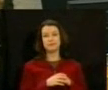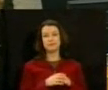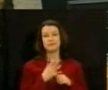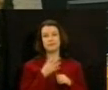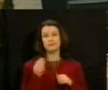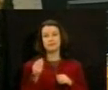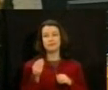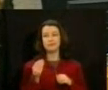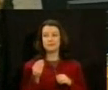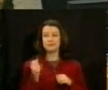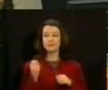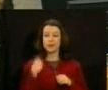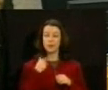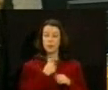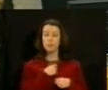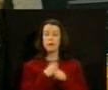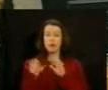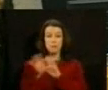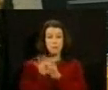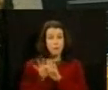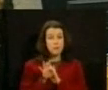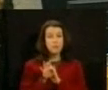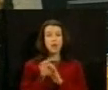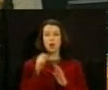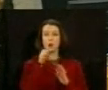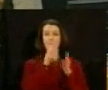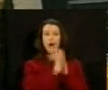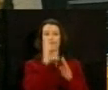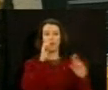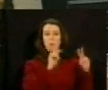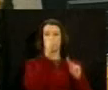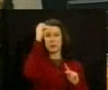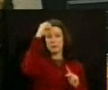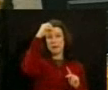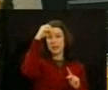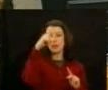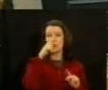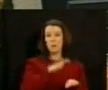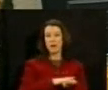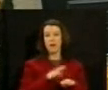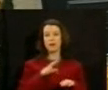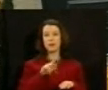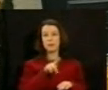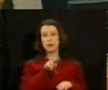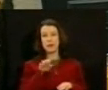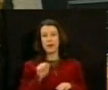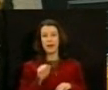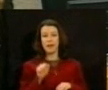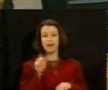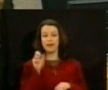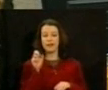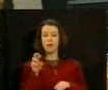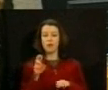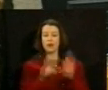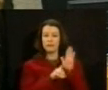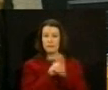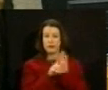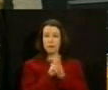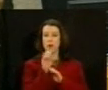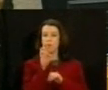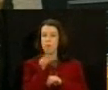So we make appointments, and we don't have public input on who we're going to put a public building authority, or the development corporation that